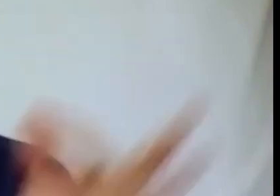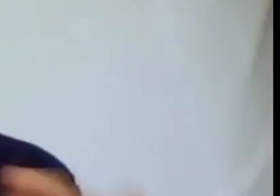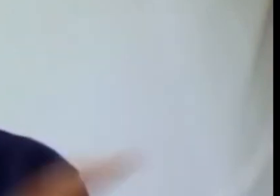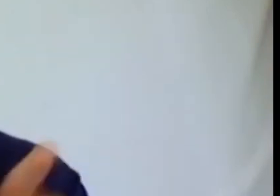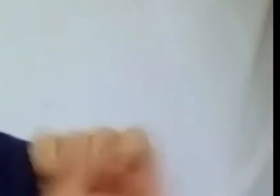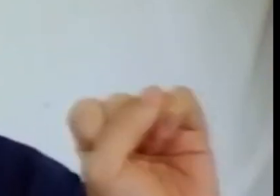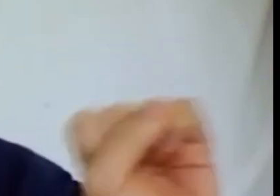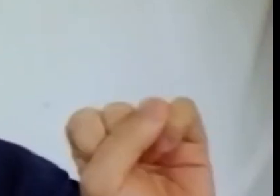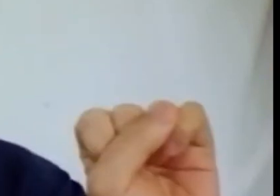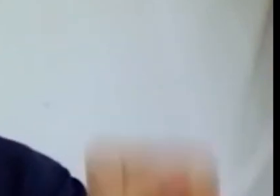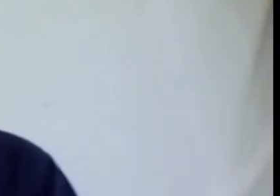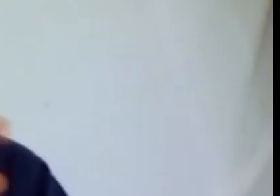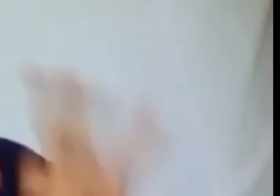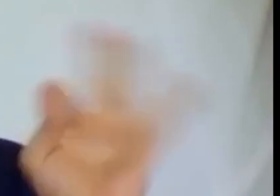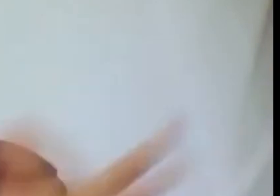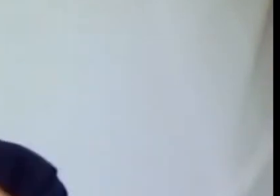subject.